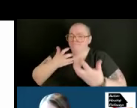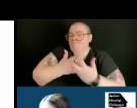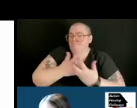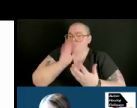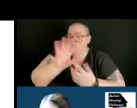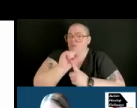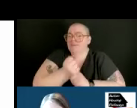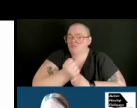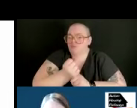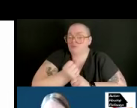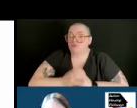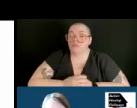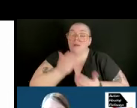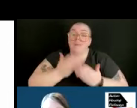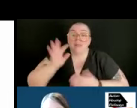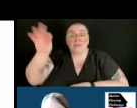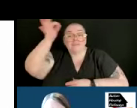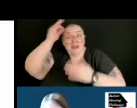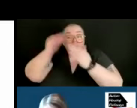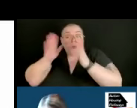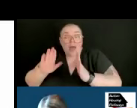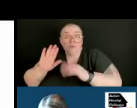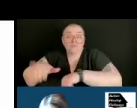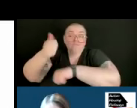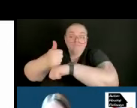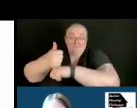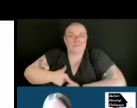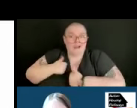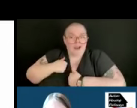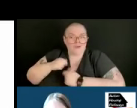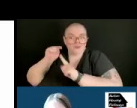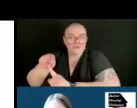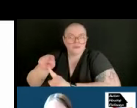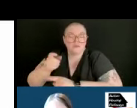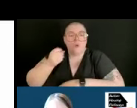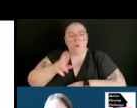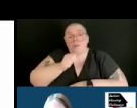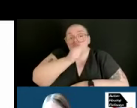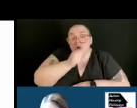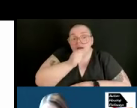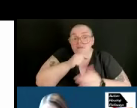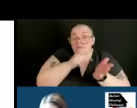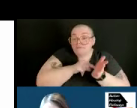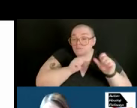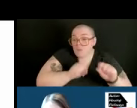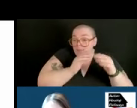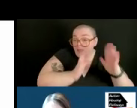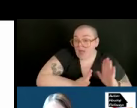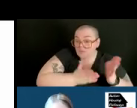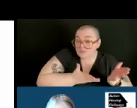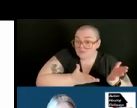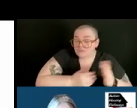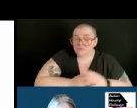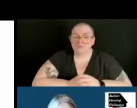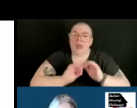include site-based federal housing or private affordable housing. And a good way to identify these